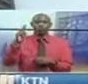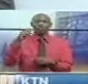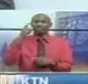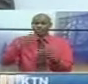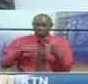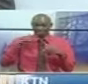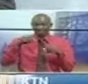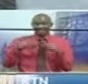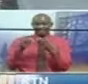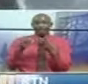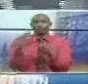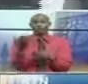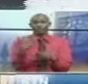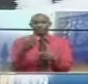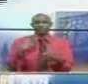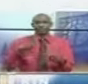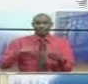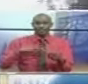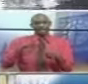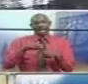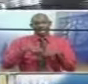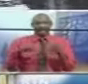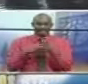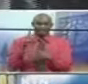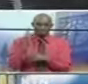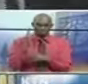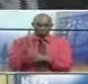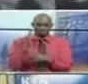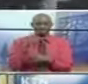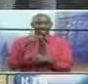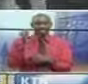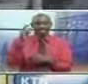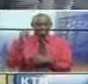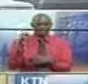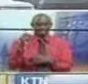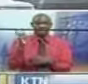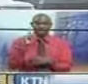issuance of documents to illegal immigrants. Wilson Mburu, KTN, Nairobi.